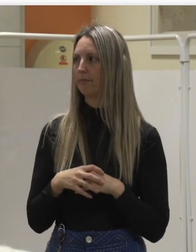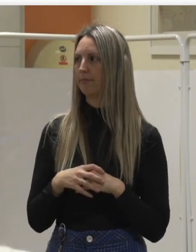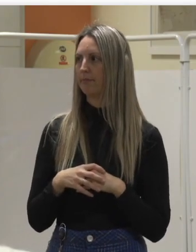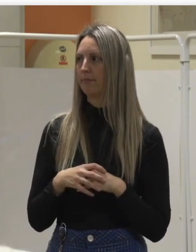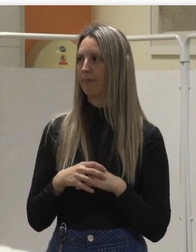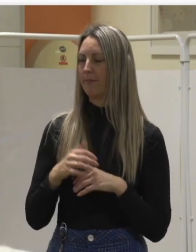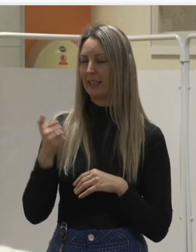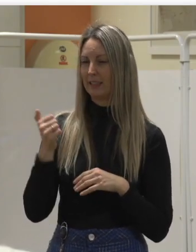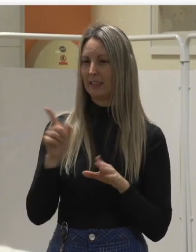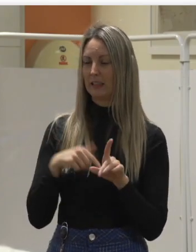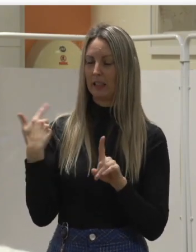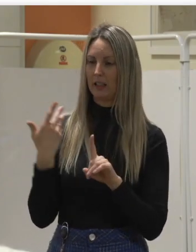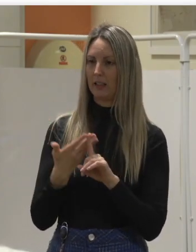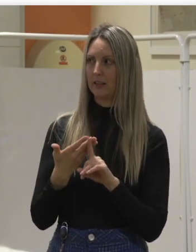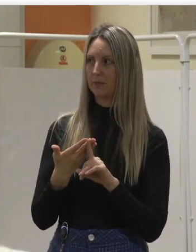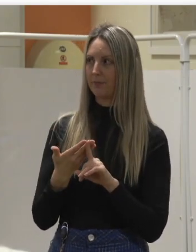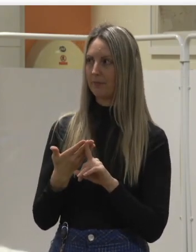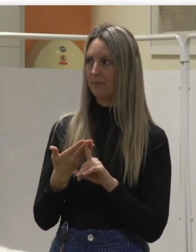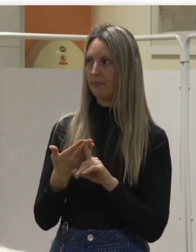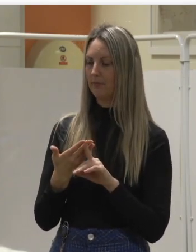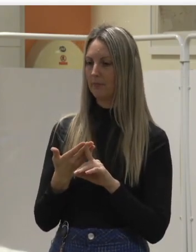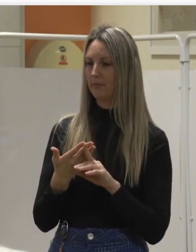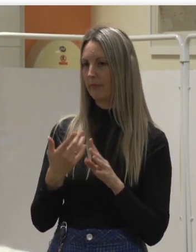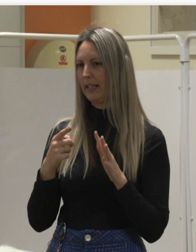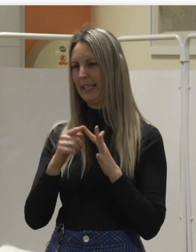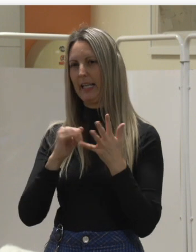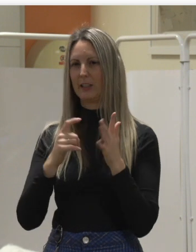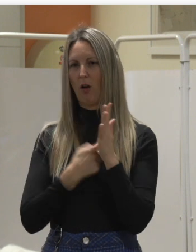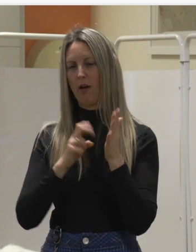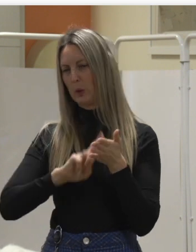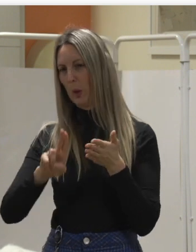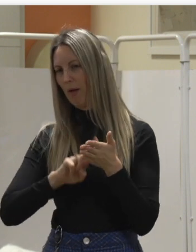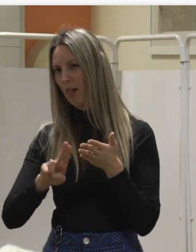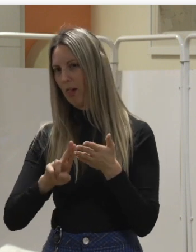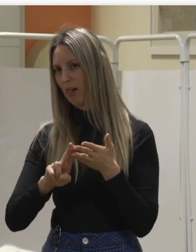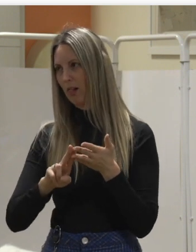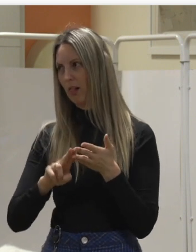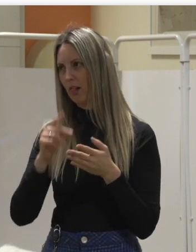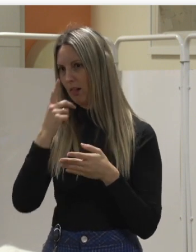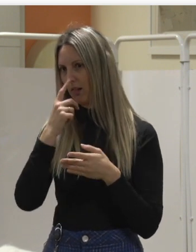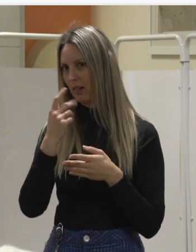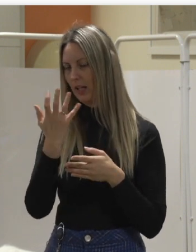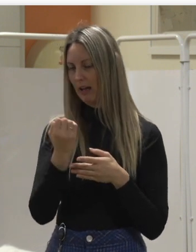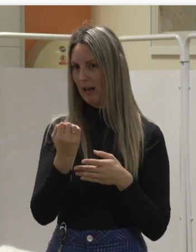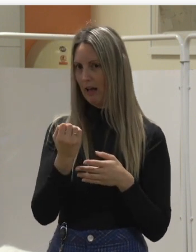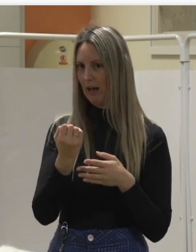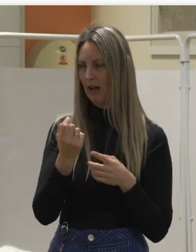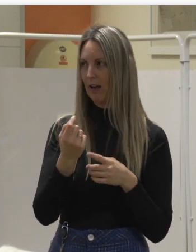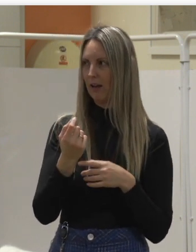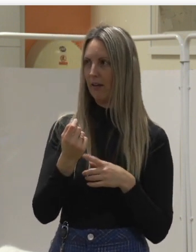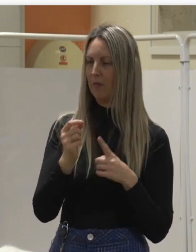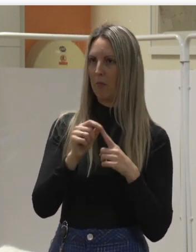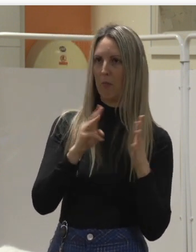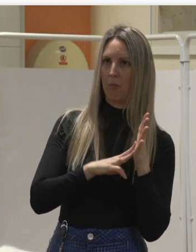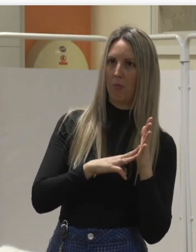After 16 years, my ESR is quite normal. Can you have polymyalgia rheumatica and your ESR is